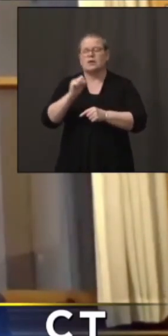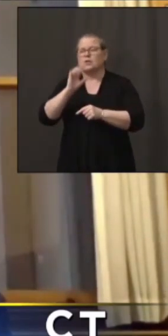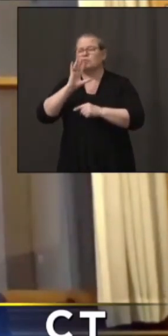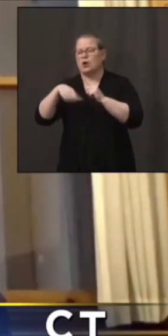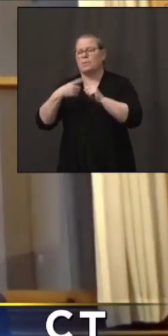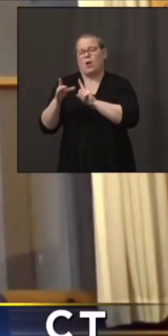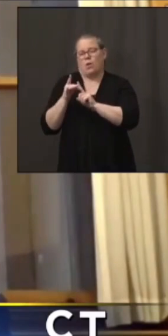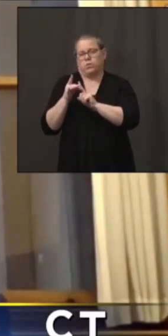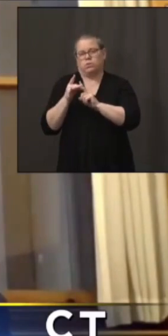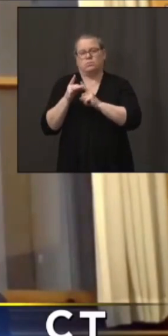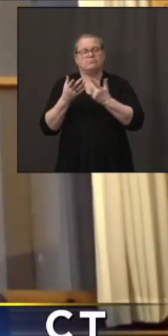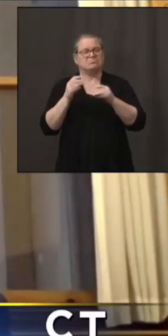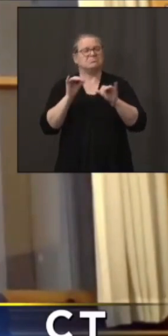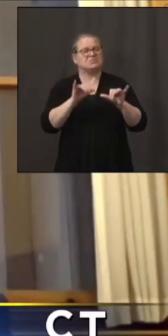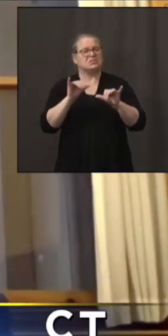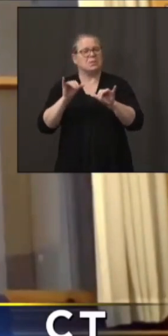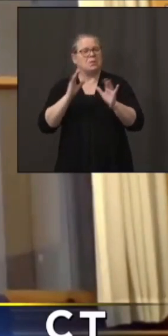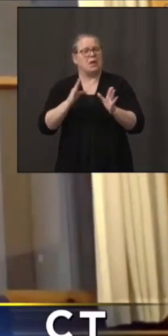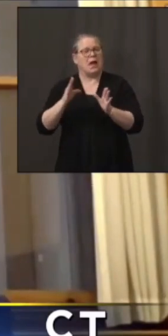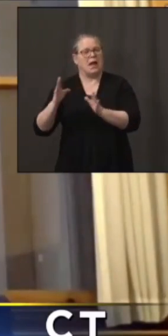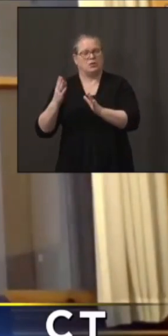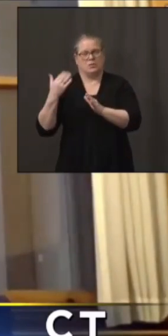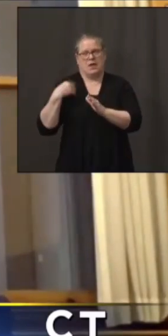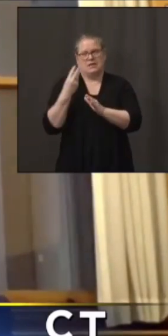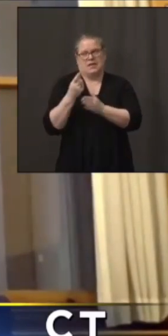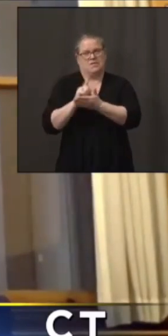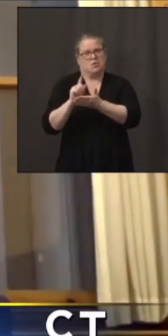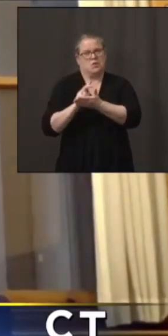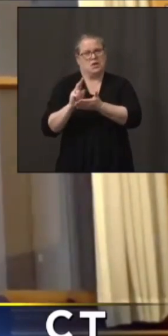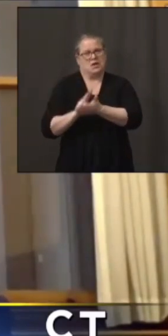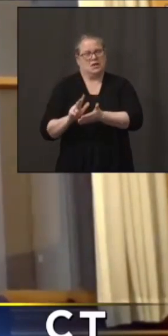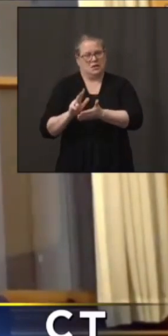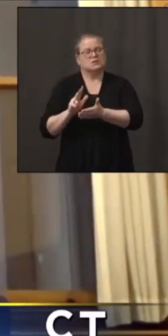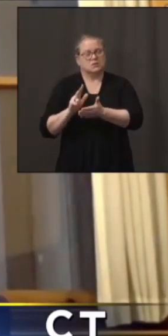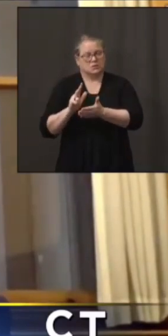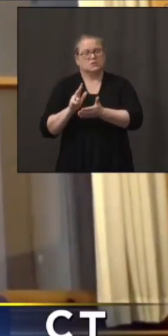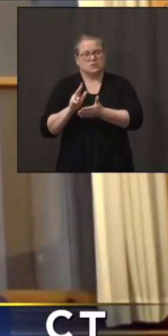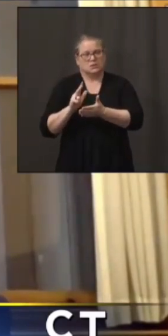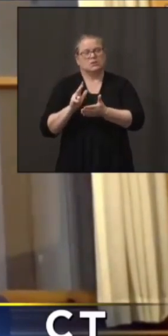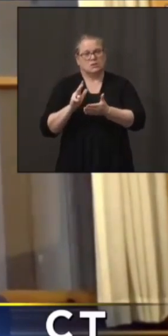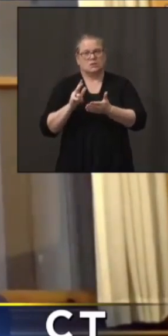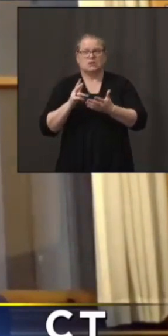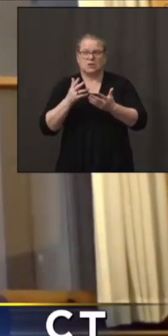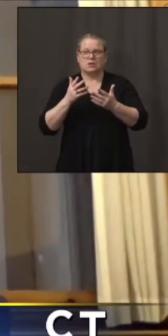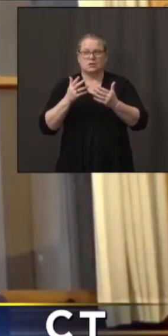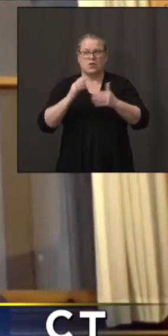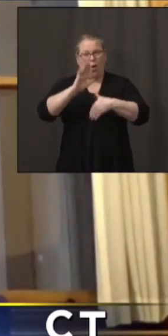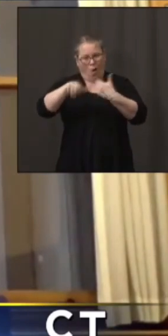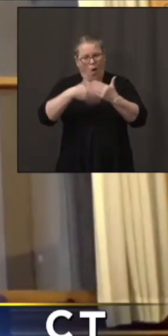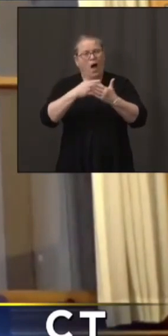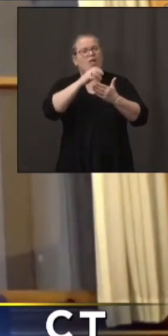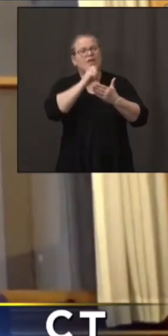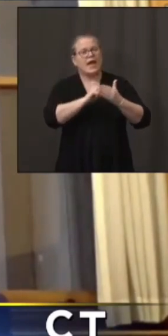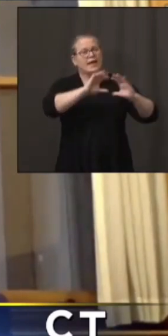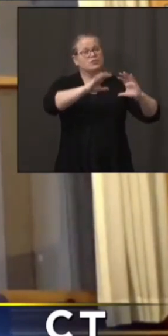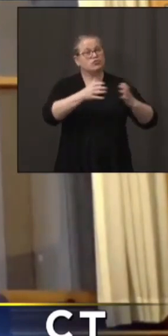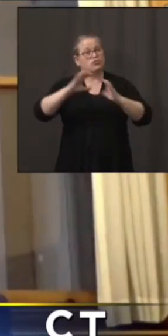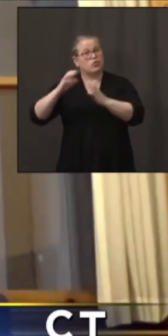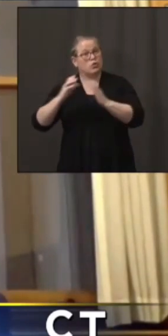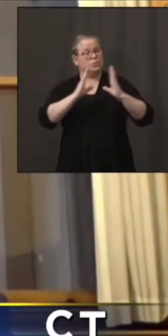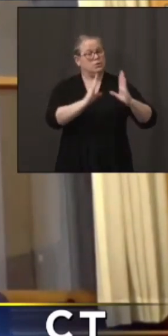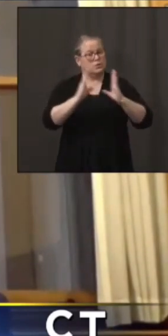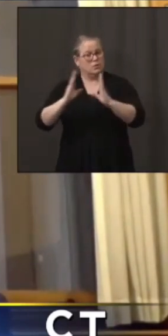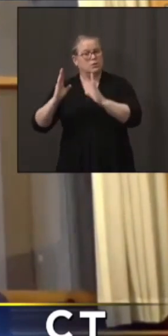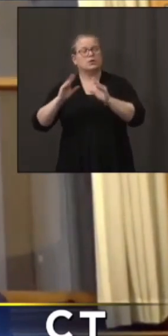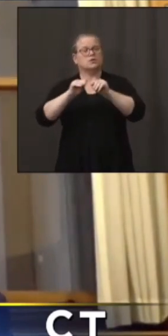a pretty similar pattern over the last several weeks. It's pretty distributed across all the age deciles, but yes, there's still a